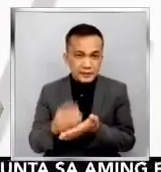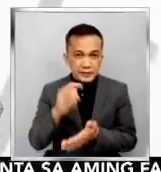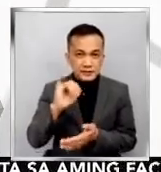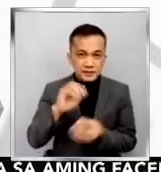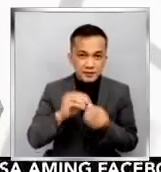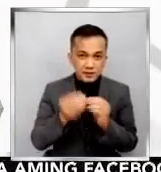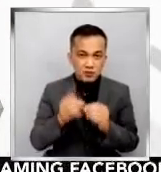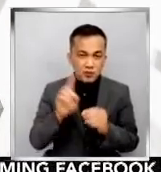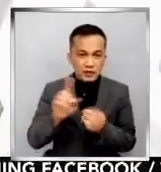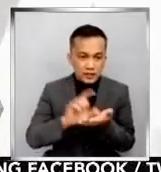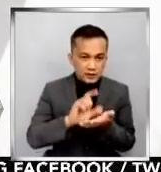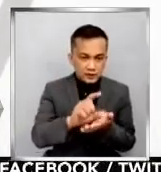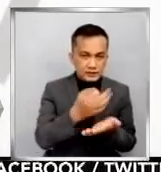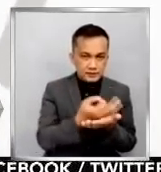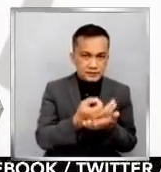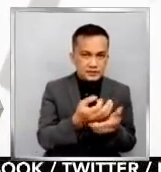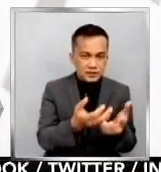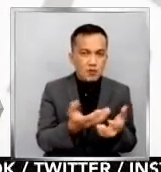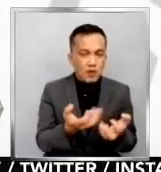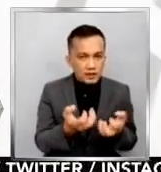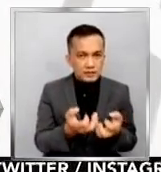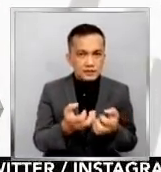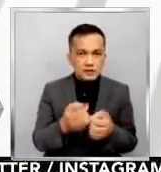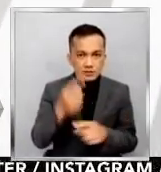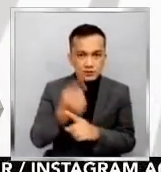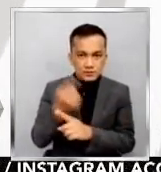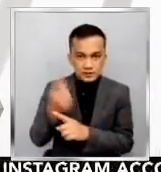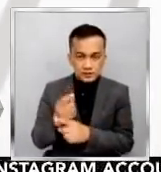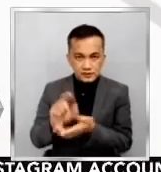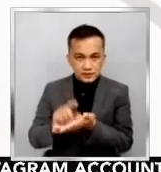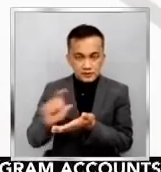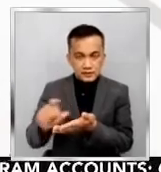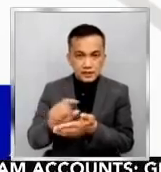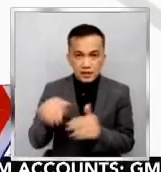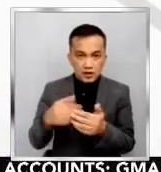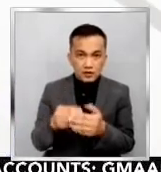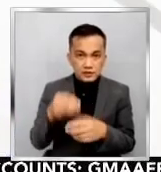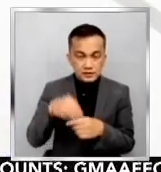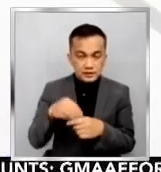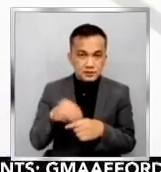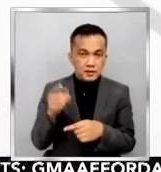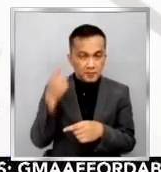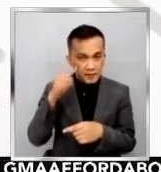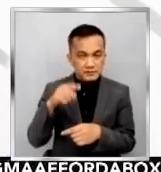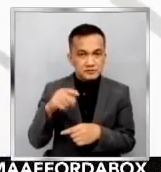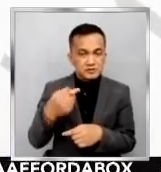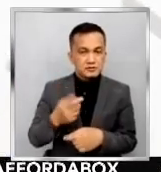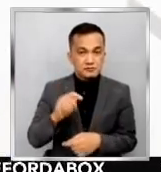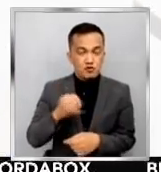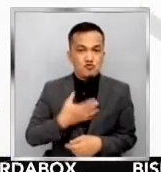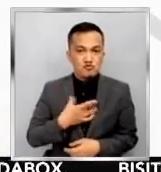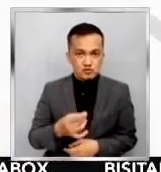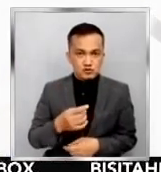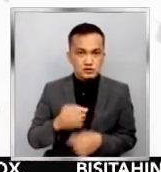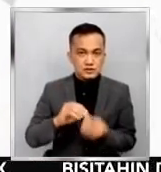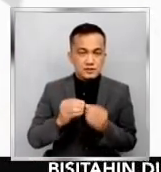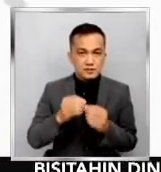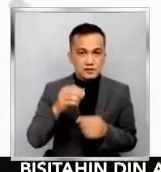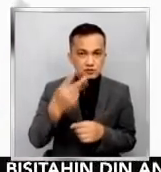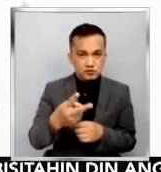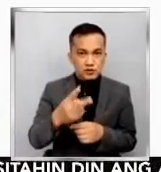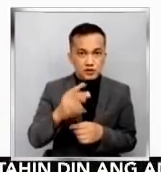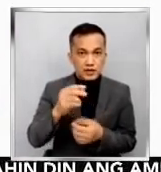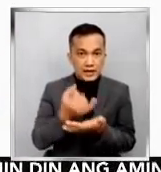wants. Every month, I allocate 10% of my entire income for my play jar. Tip number two will work for you. Item price versus labor